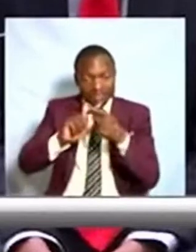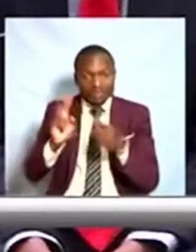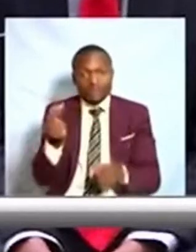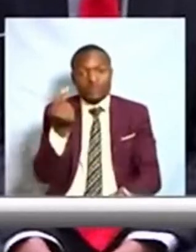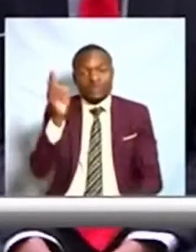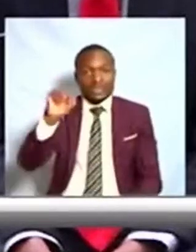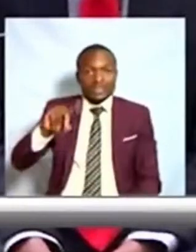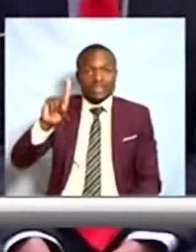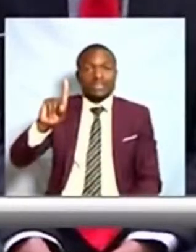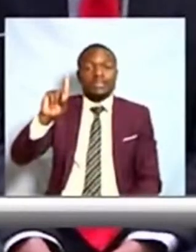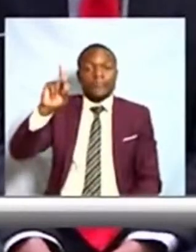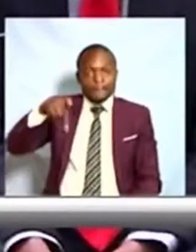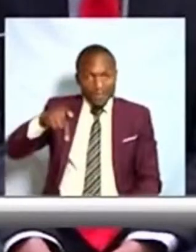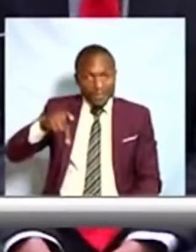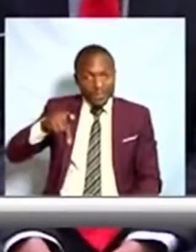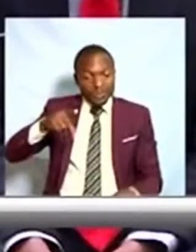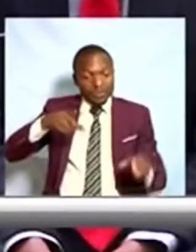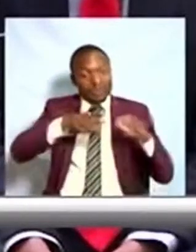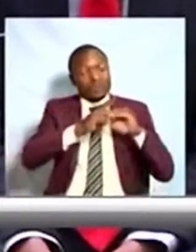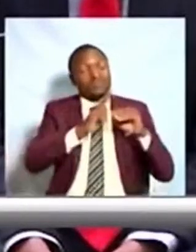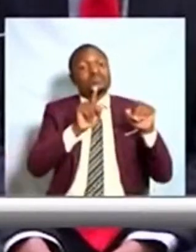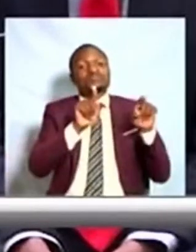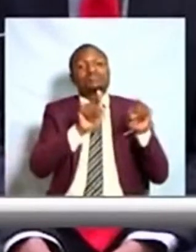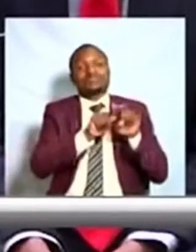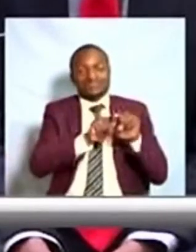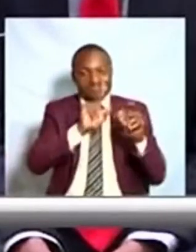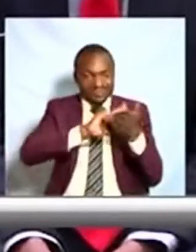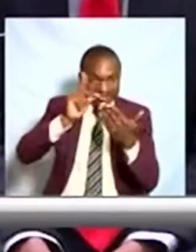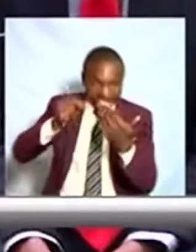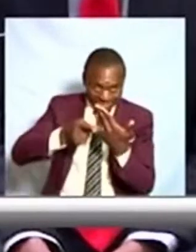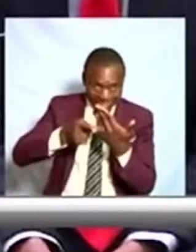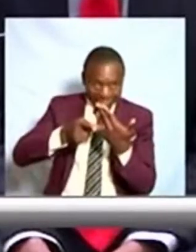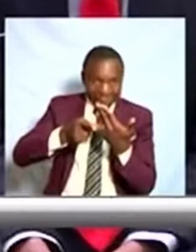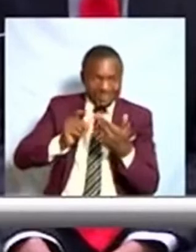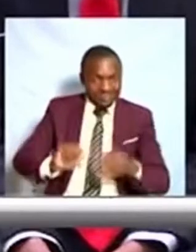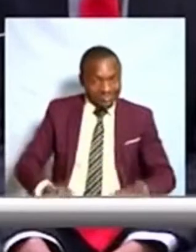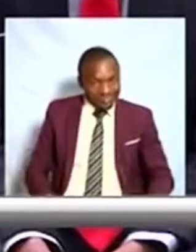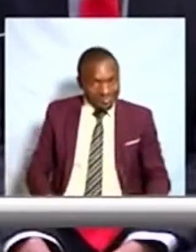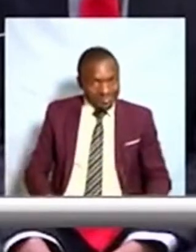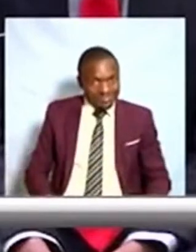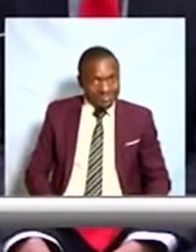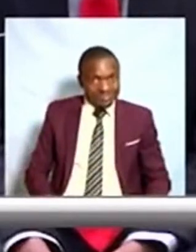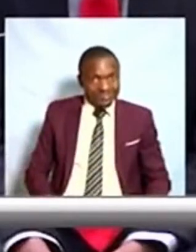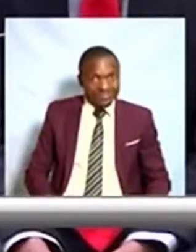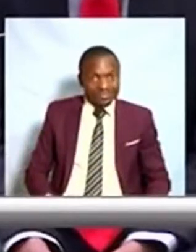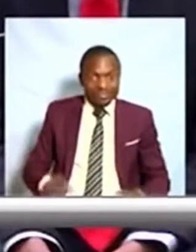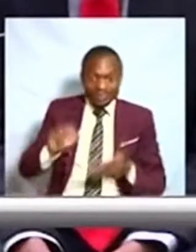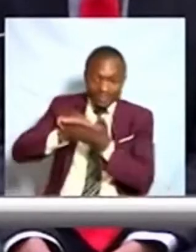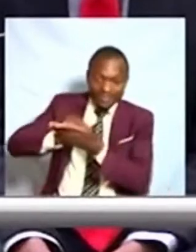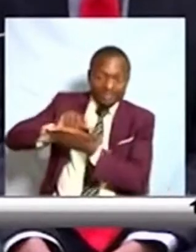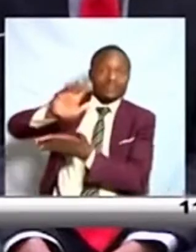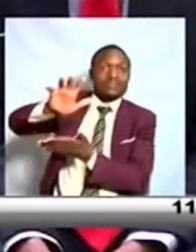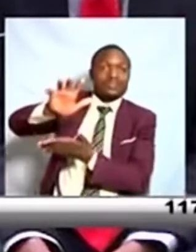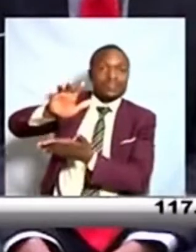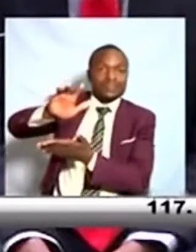UNDP, we had launched this program, and we had advertised